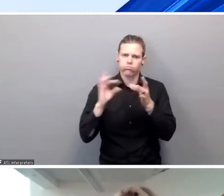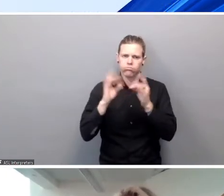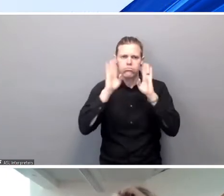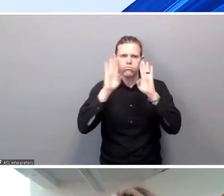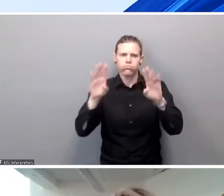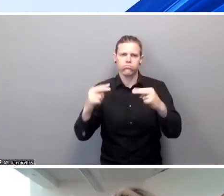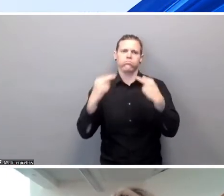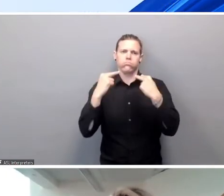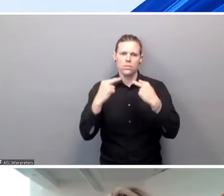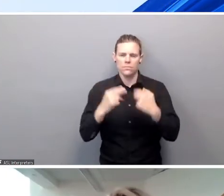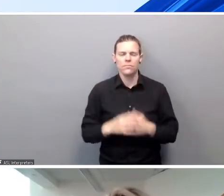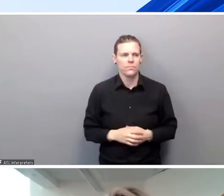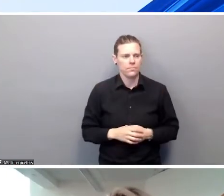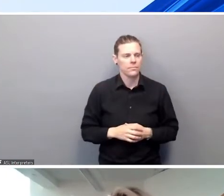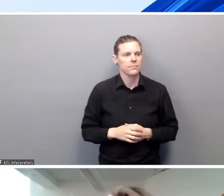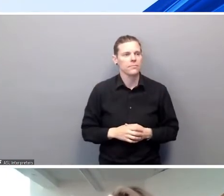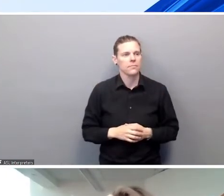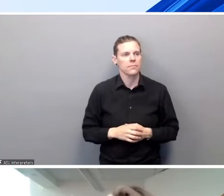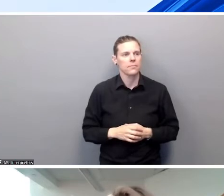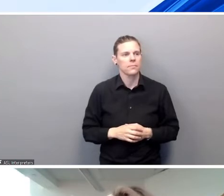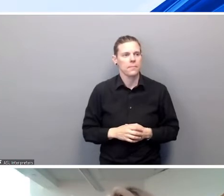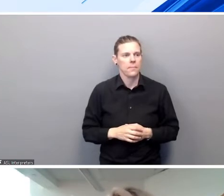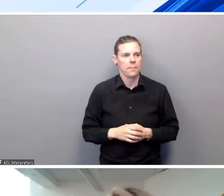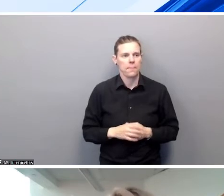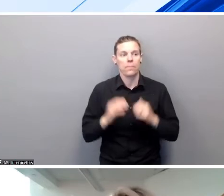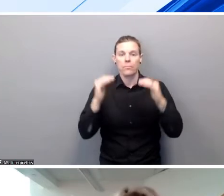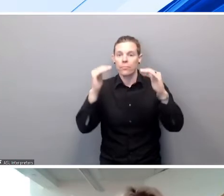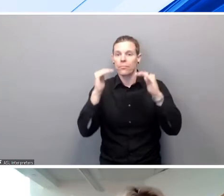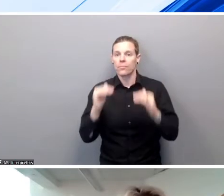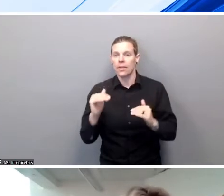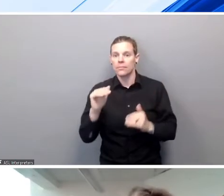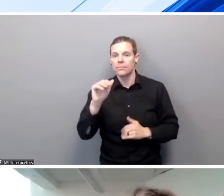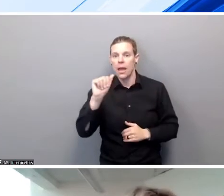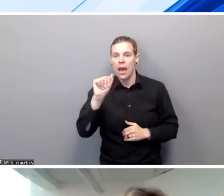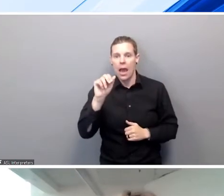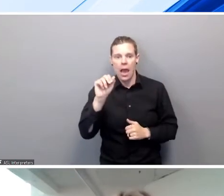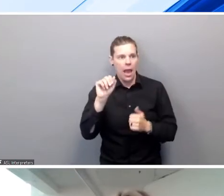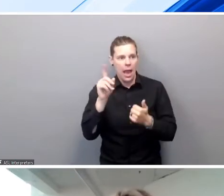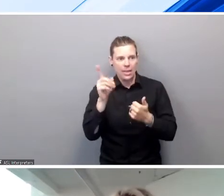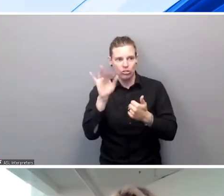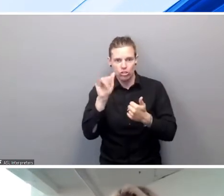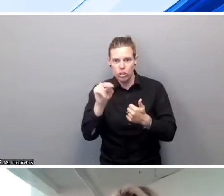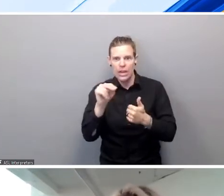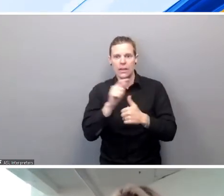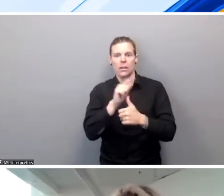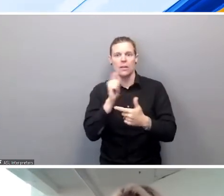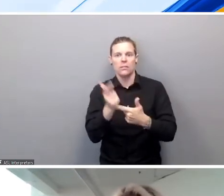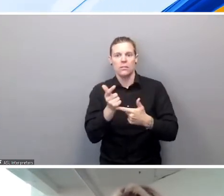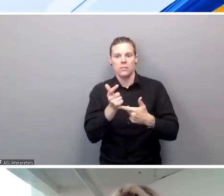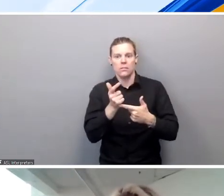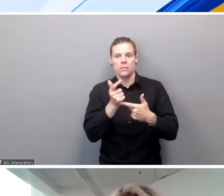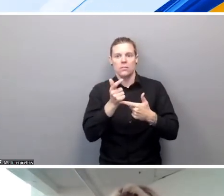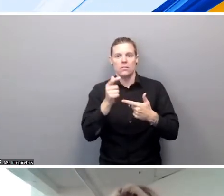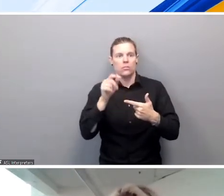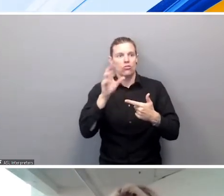right, next we'll turn to Adrian Hedden, followed by Chris Mckee, followed by Jeffrey Plant. Adrian, you are